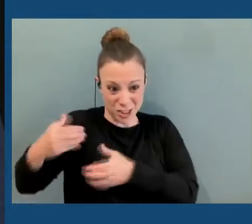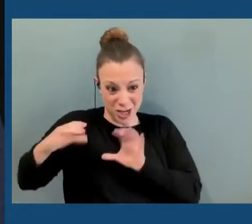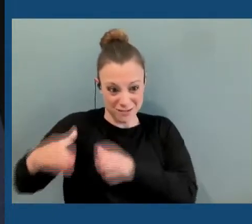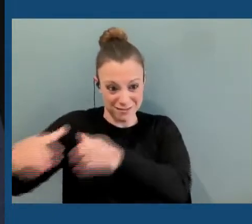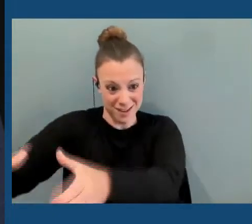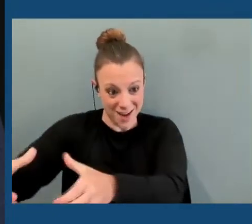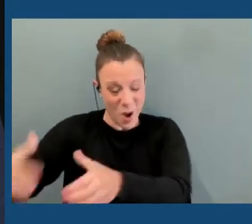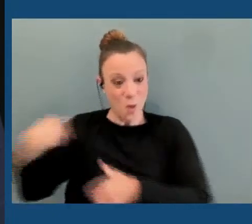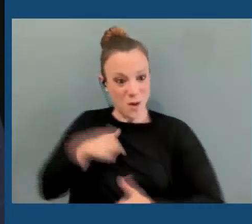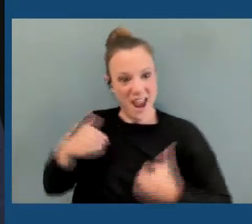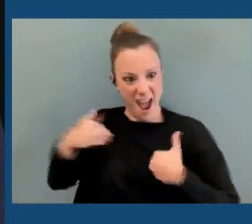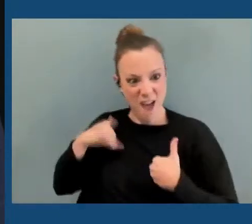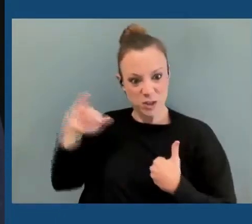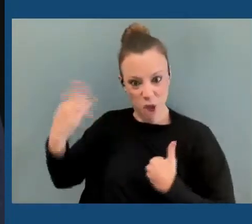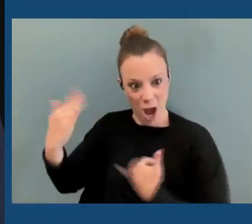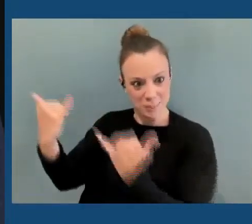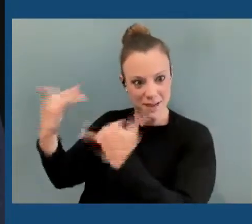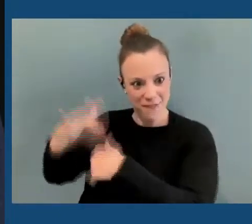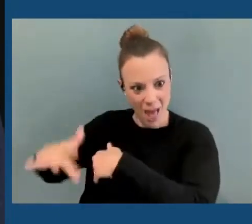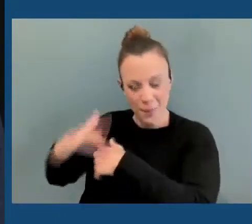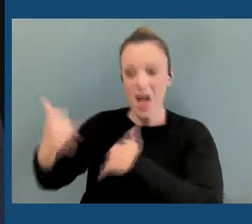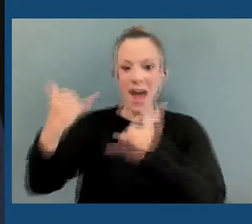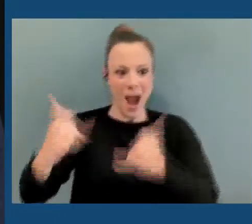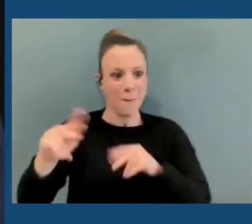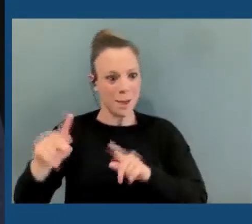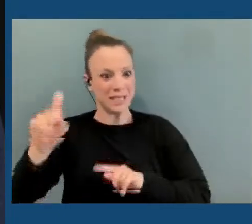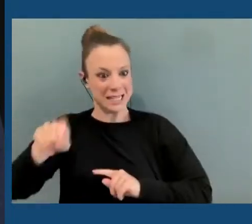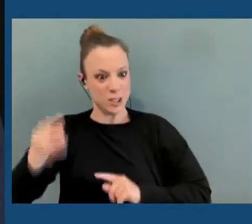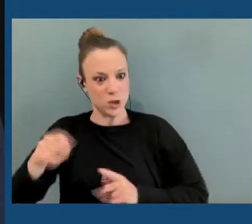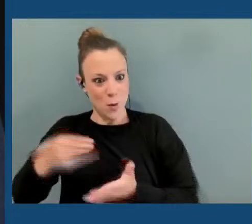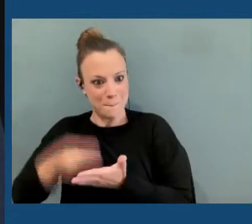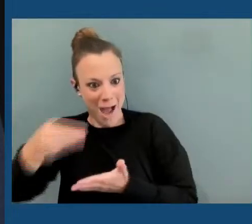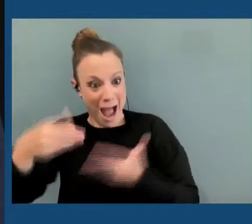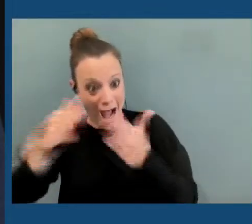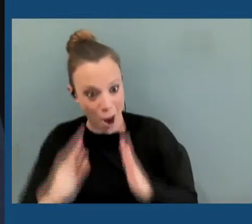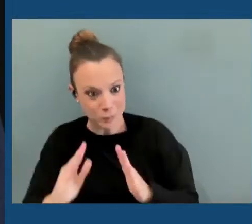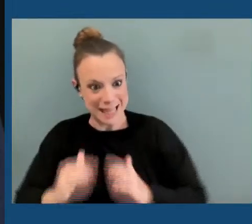get the people to come back or stay here. That's everything.